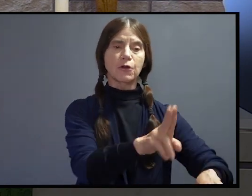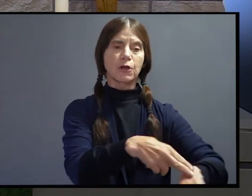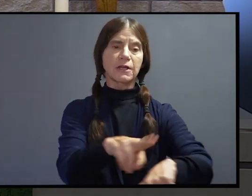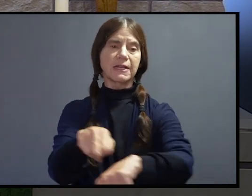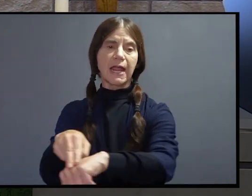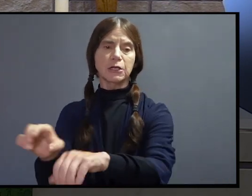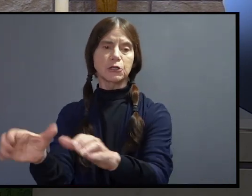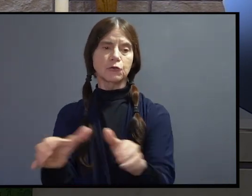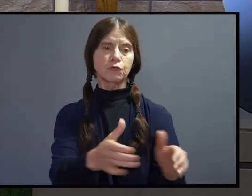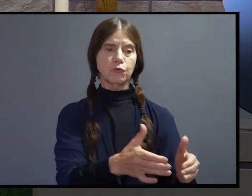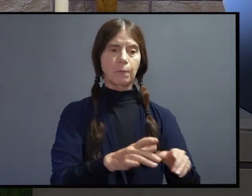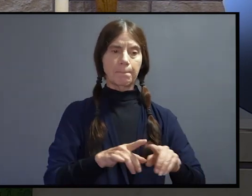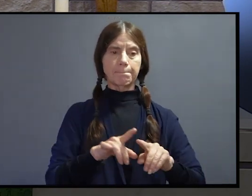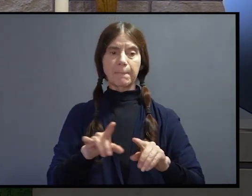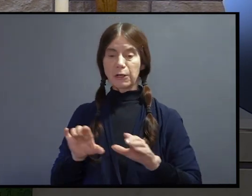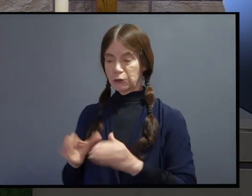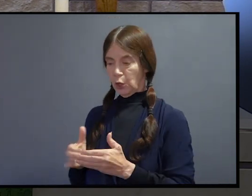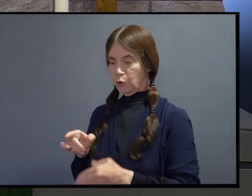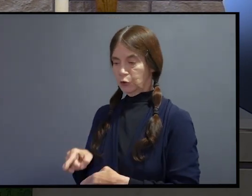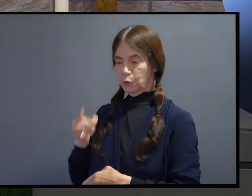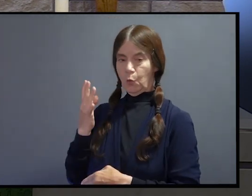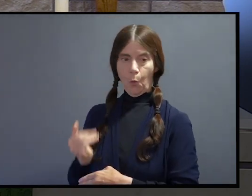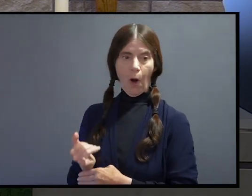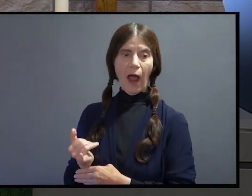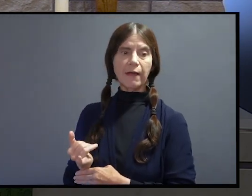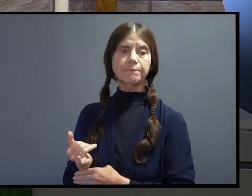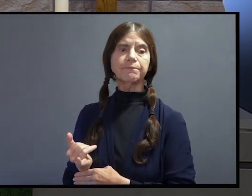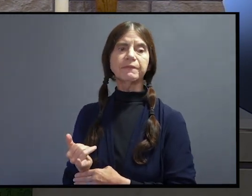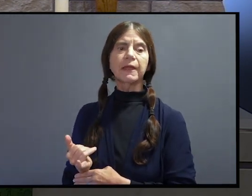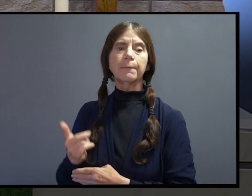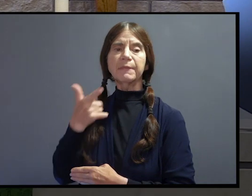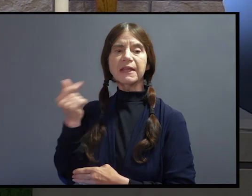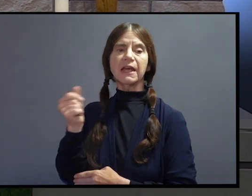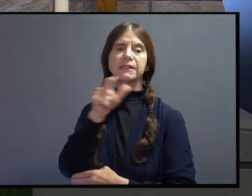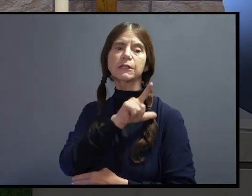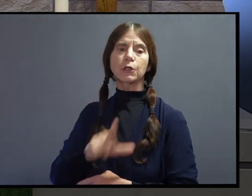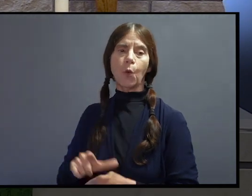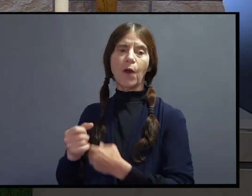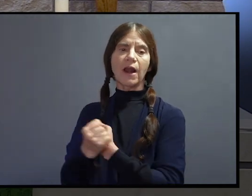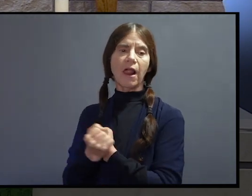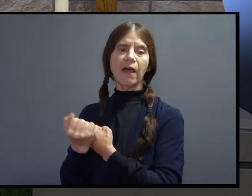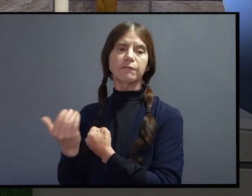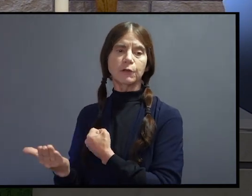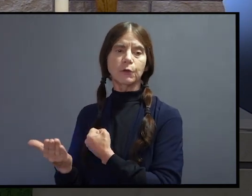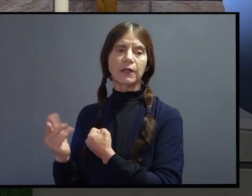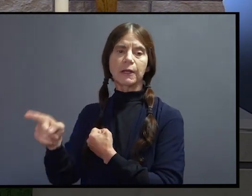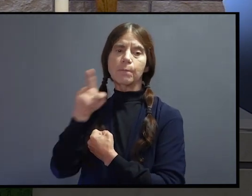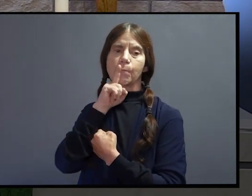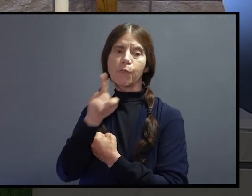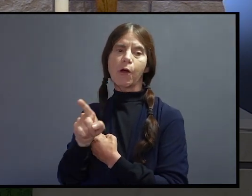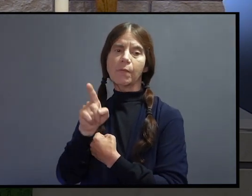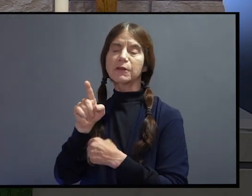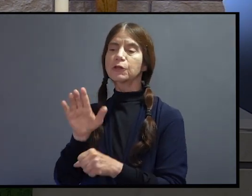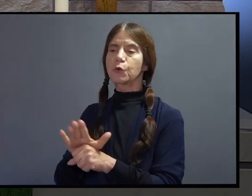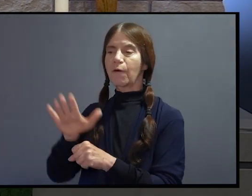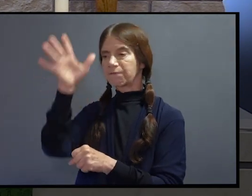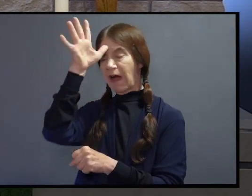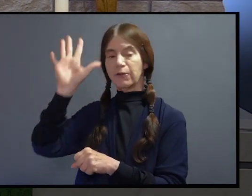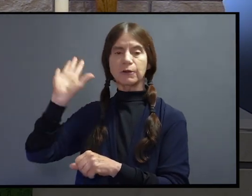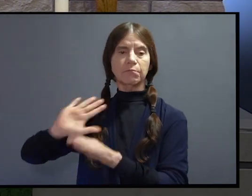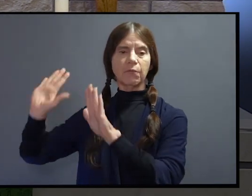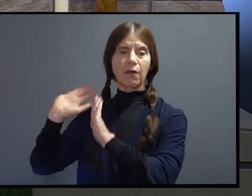all peoples. But it is because the Lord loves you and is keeping the oath that he swore to your